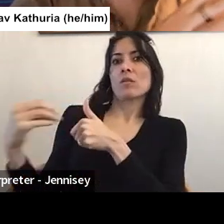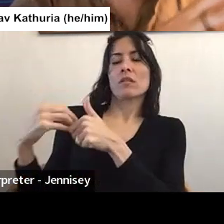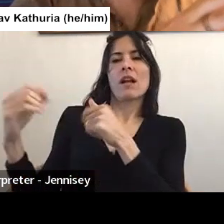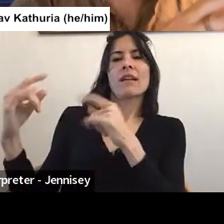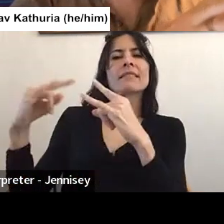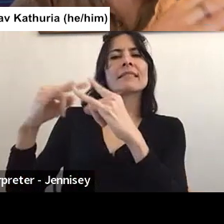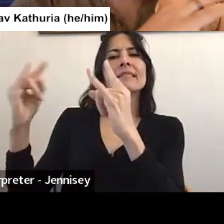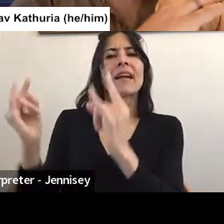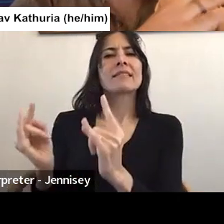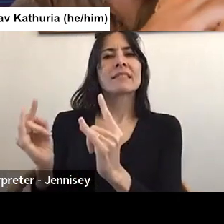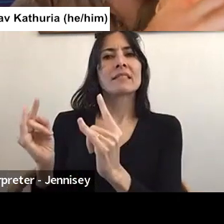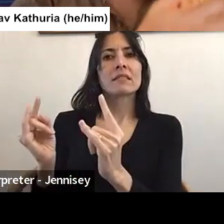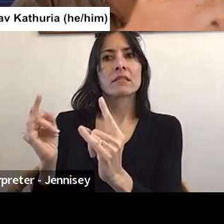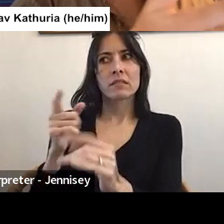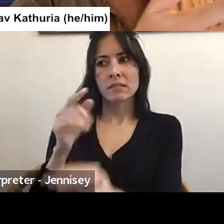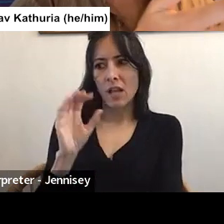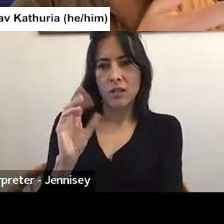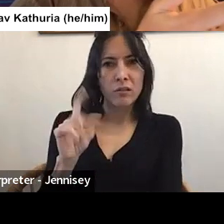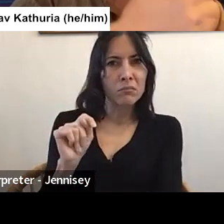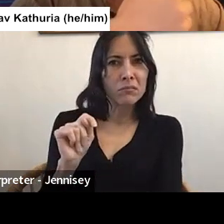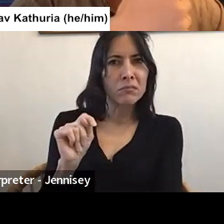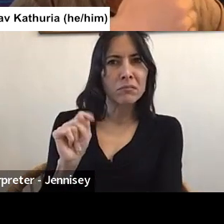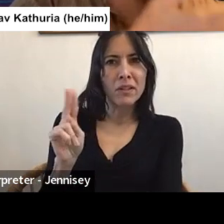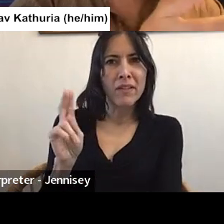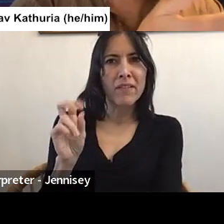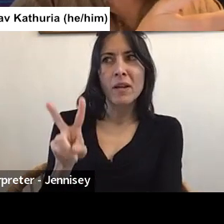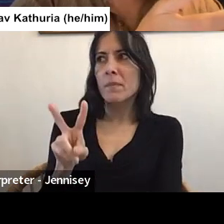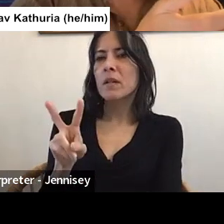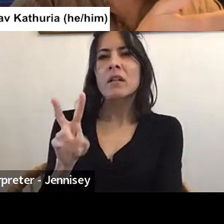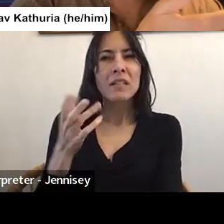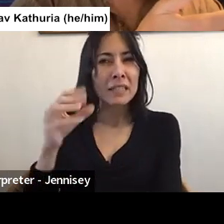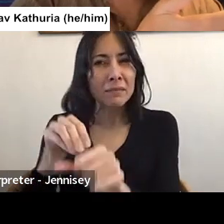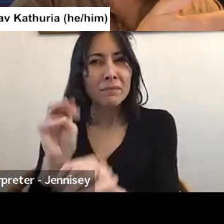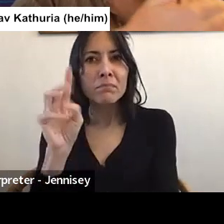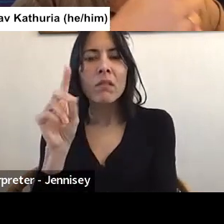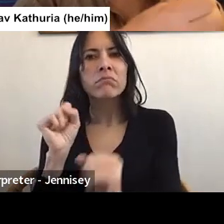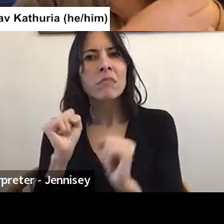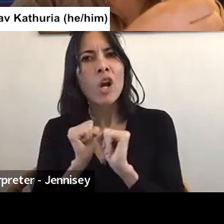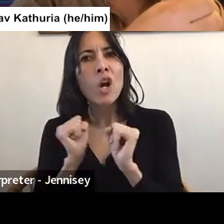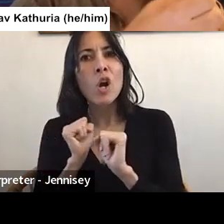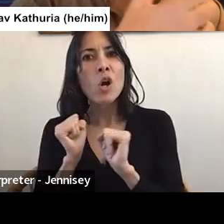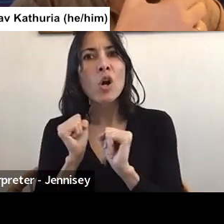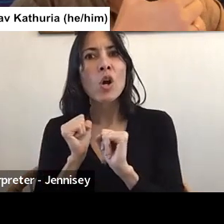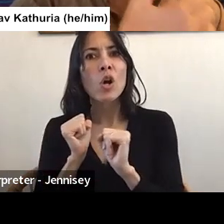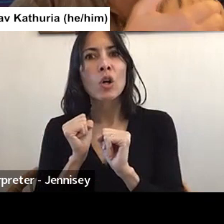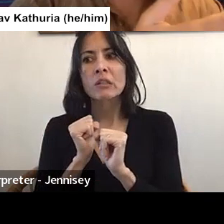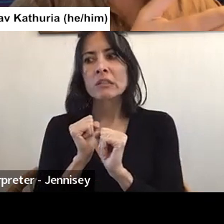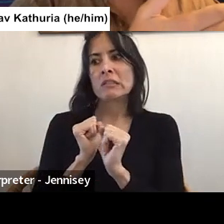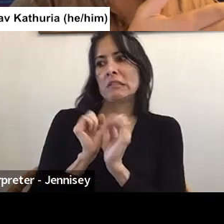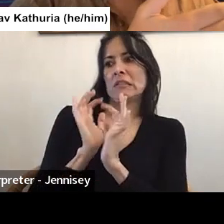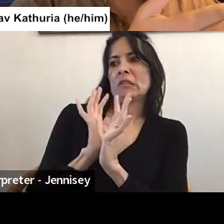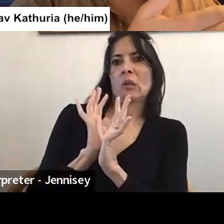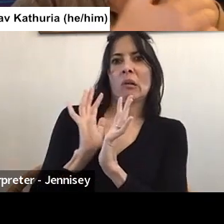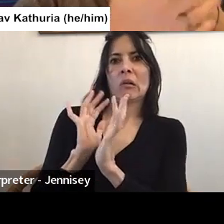like October, November, right? So it's, you know, it's Maryland, it's cold. People are being shackled to beds and just being like force fed this really